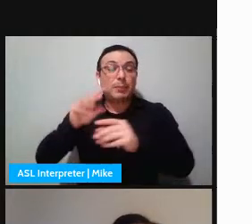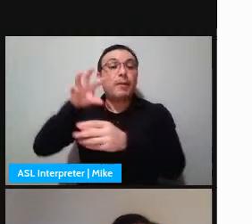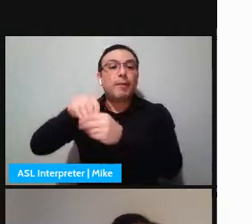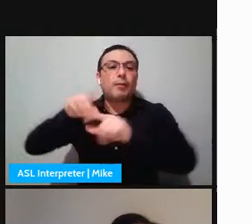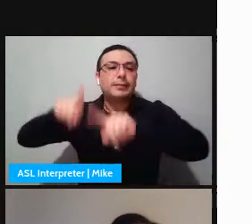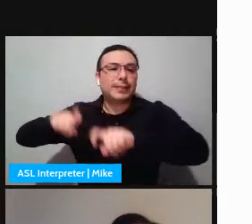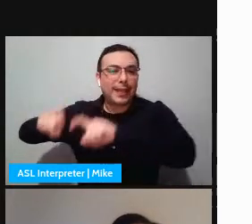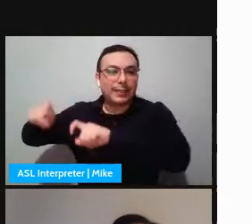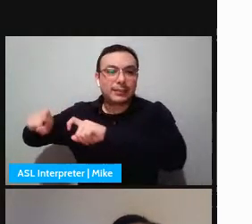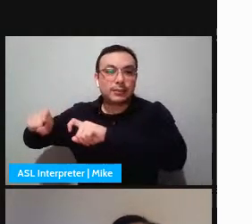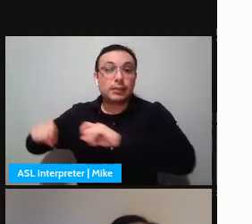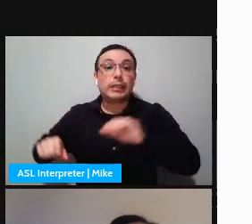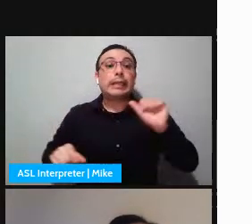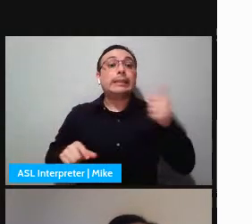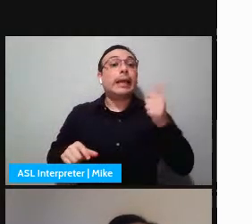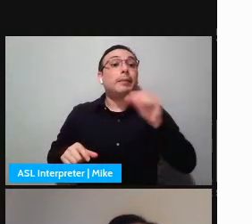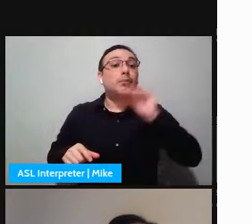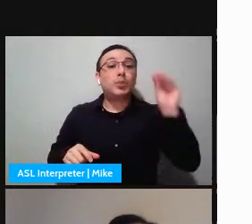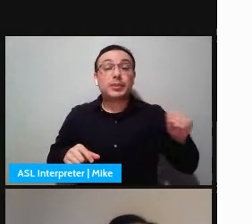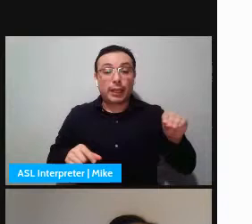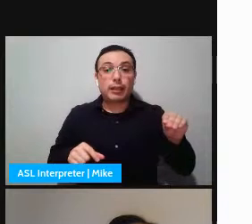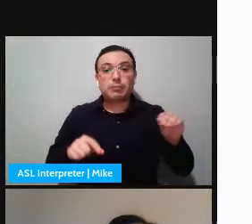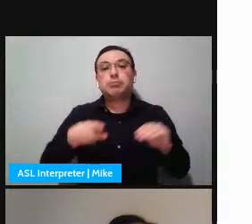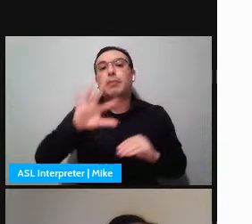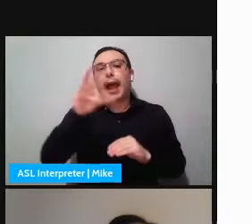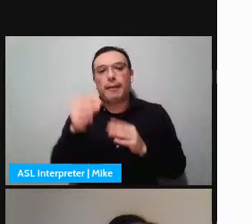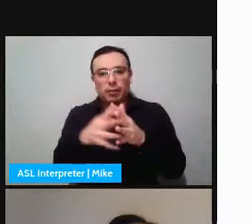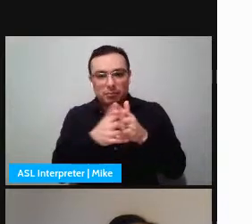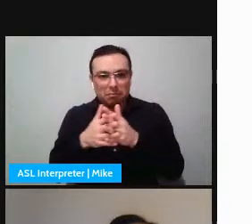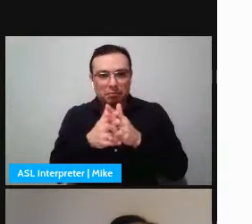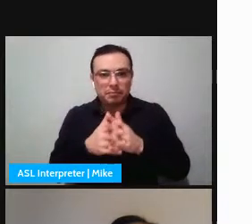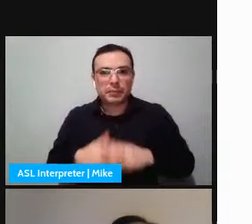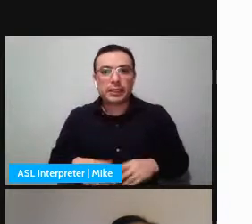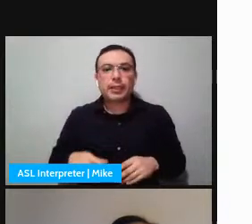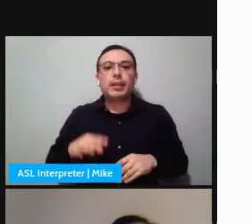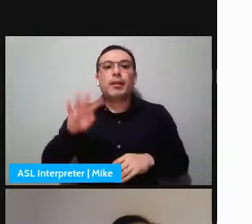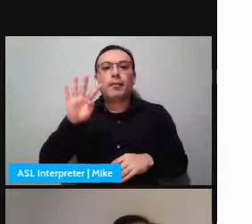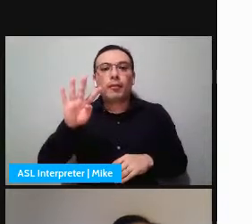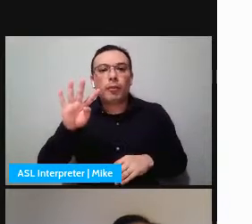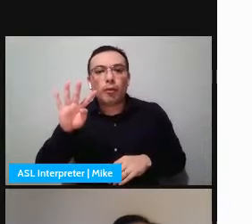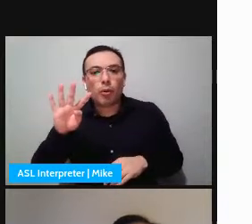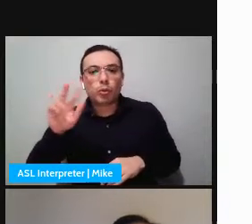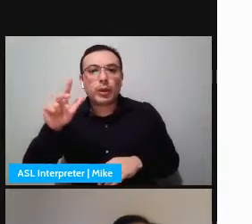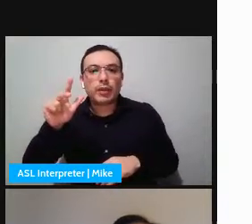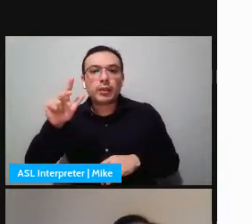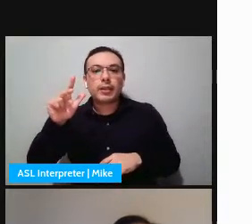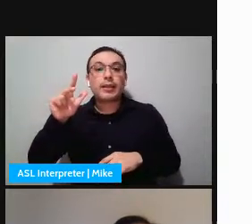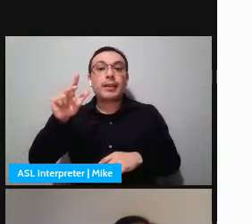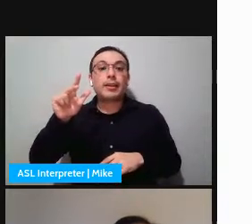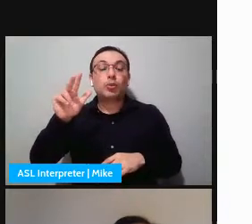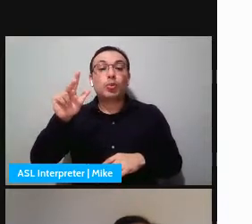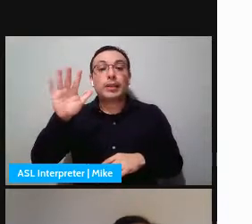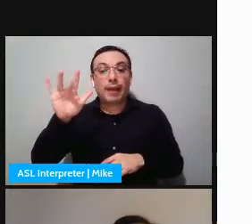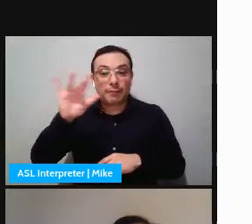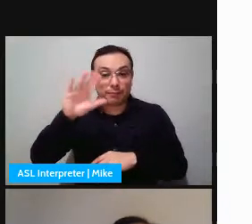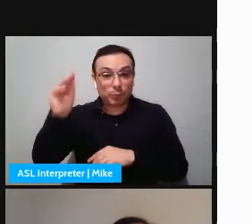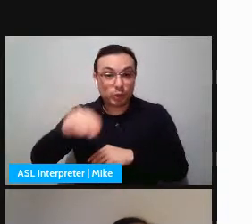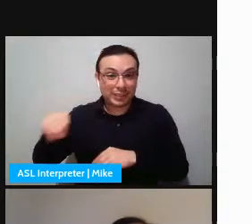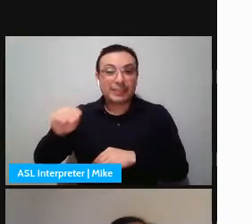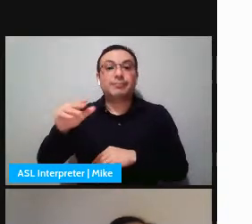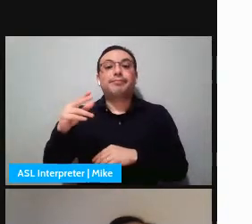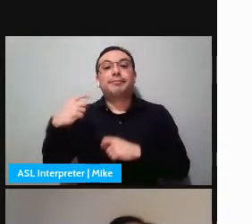10% were African American, 26% were Hispanic Latino, and 21% were 65 and